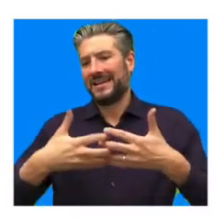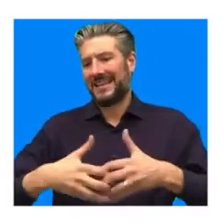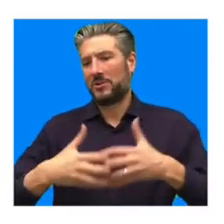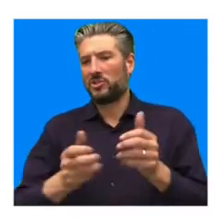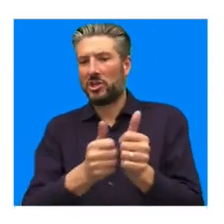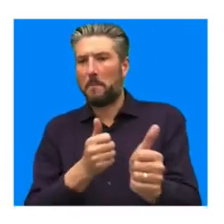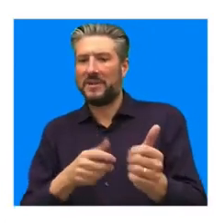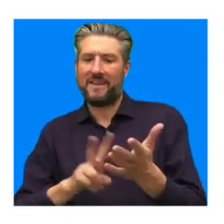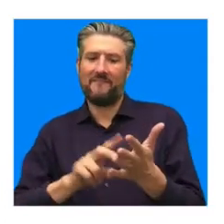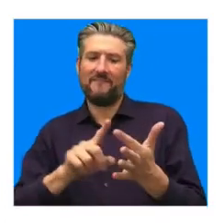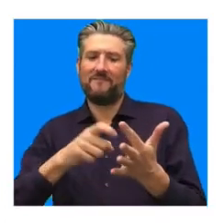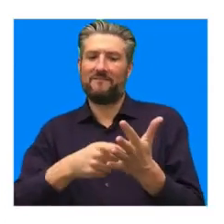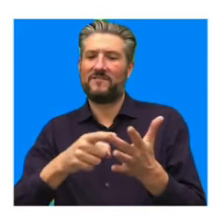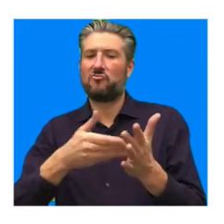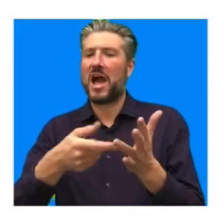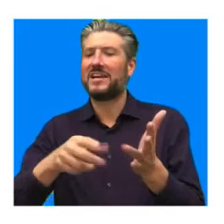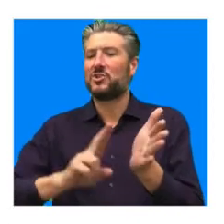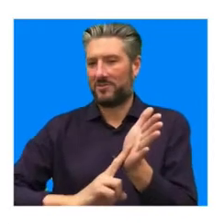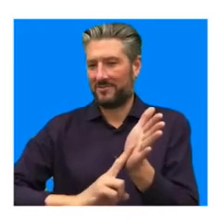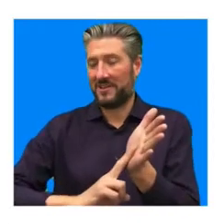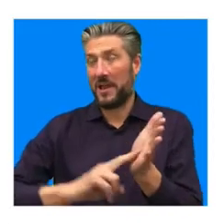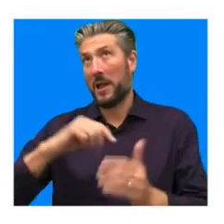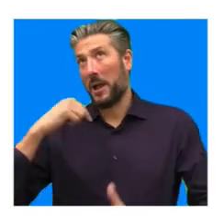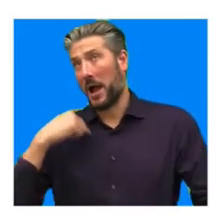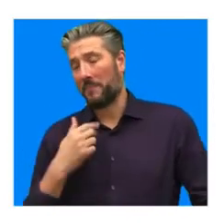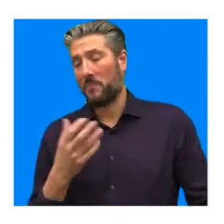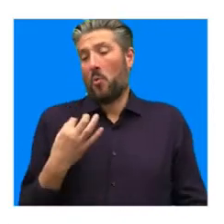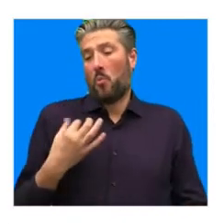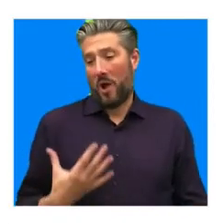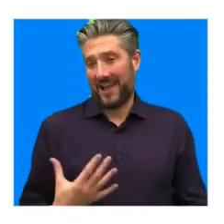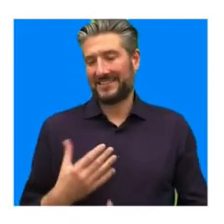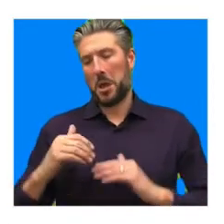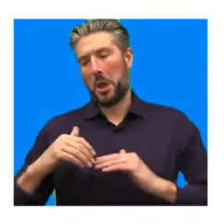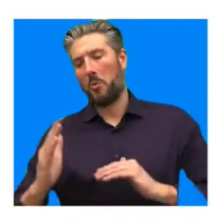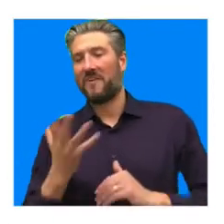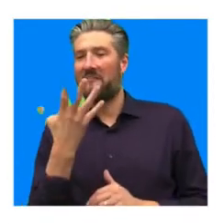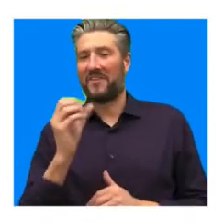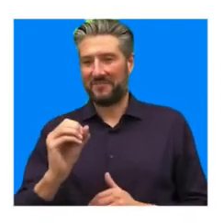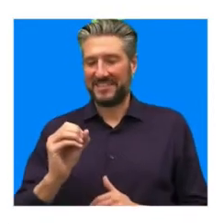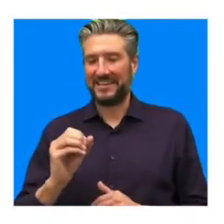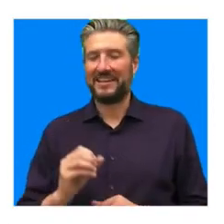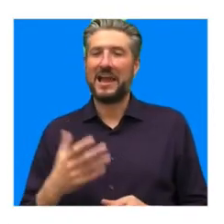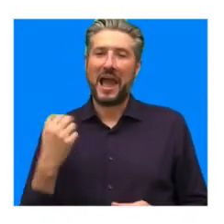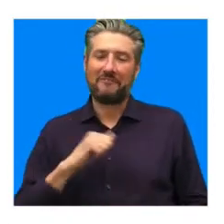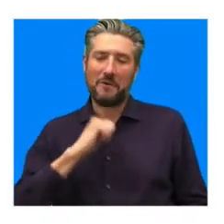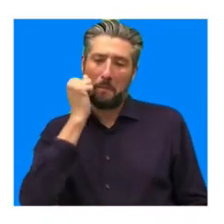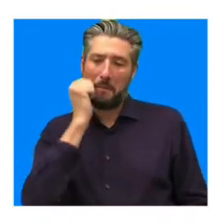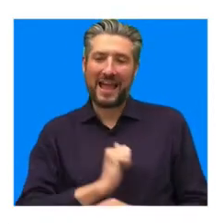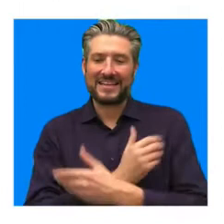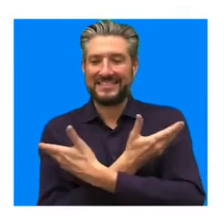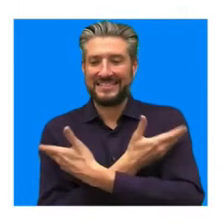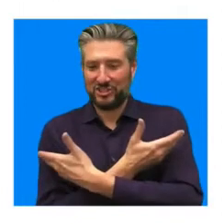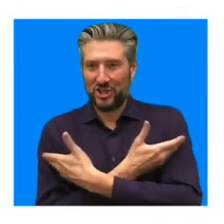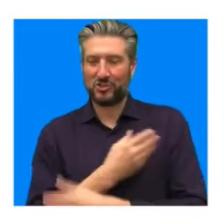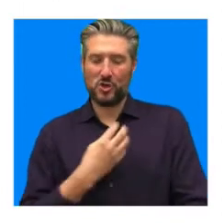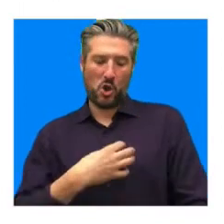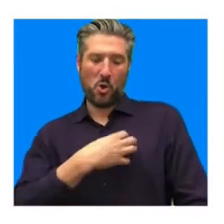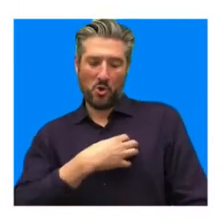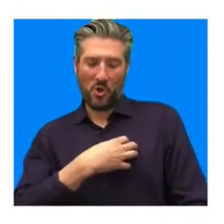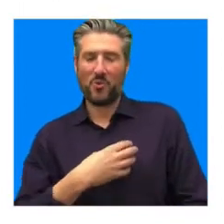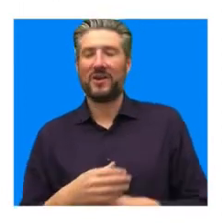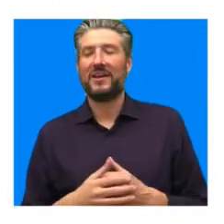white male over the age of majority, wearing a black t-shirt with a red check on it, the Verizon logo. Prior to working